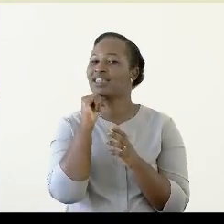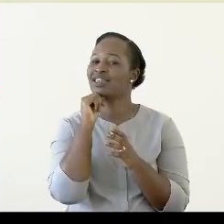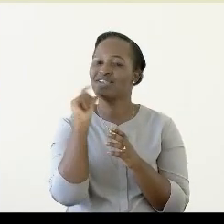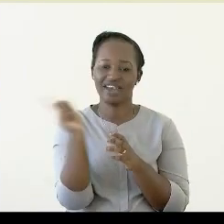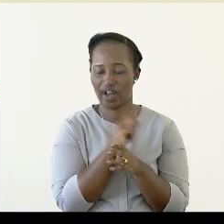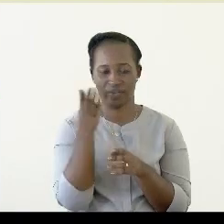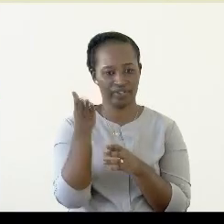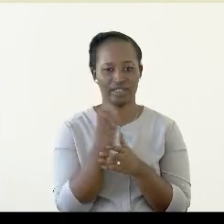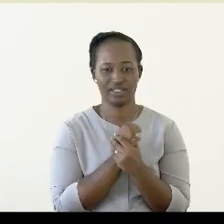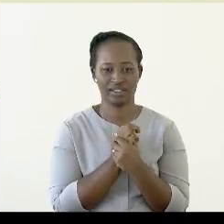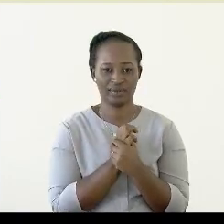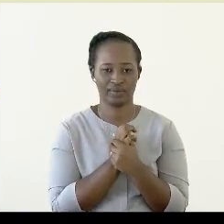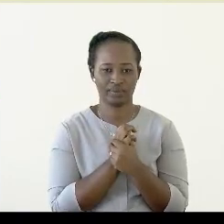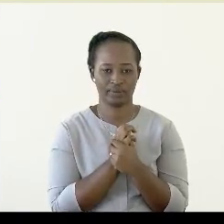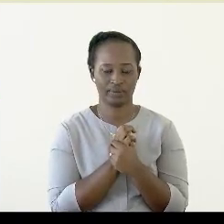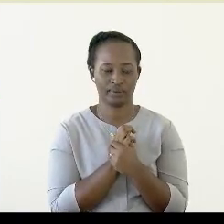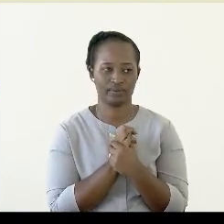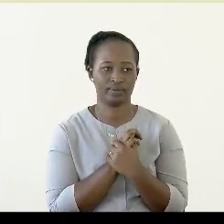this.